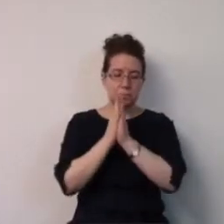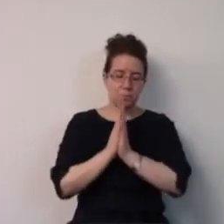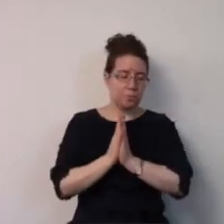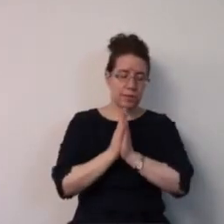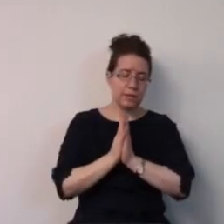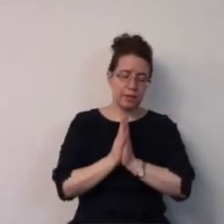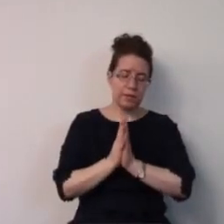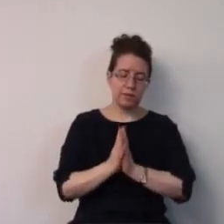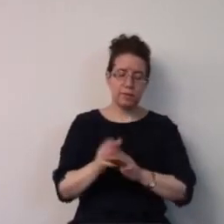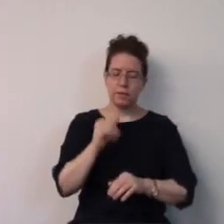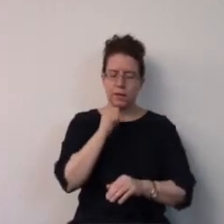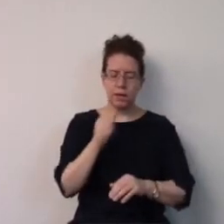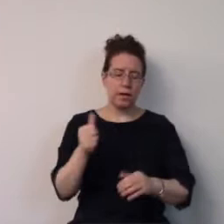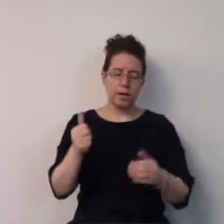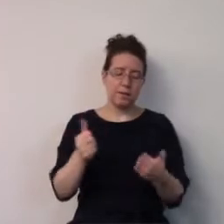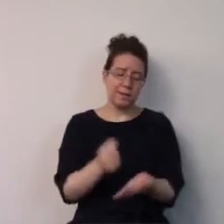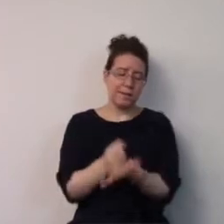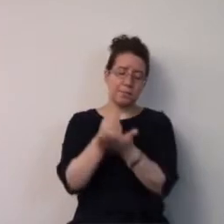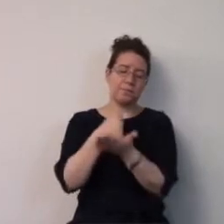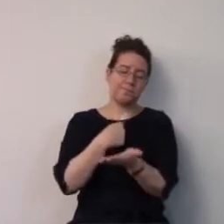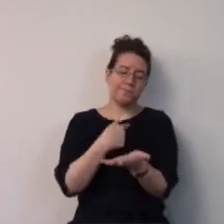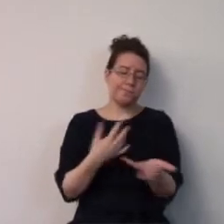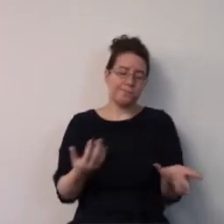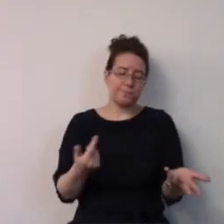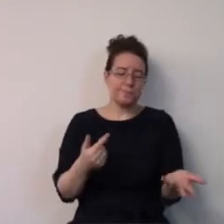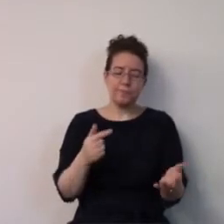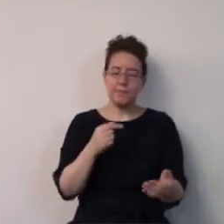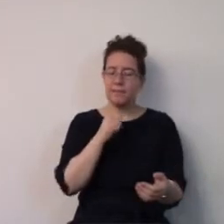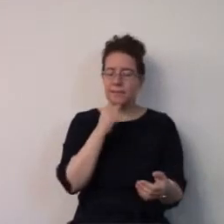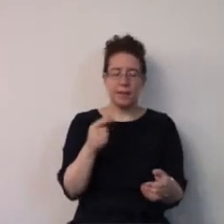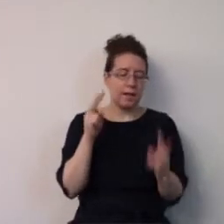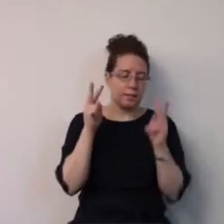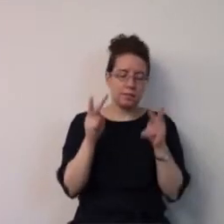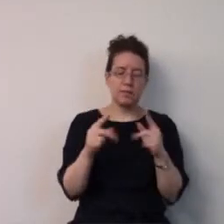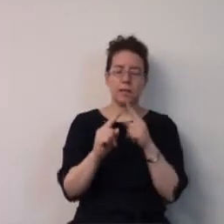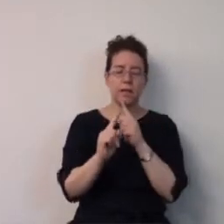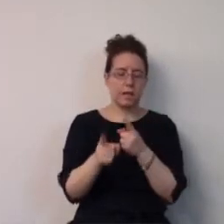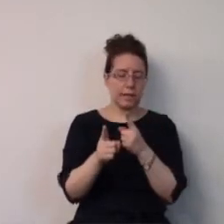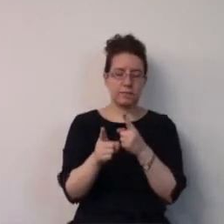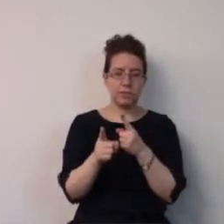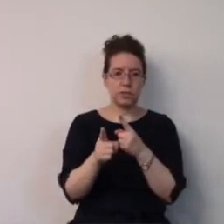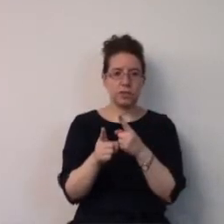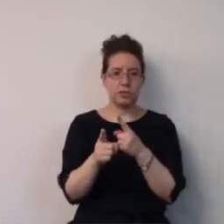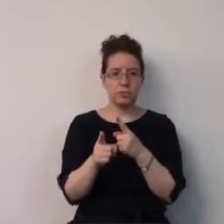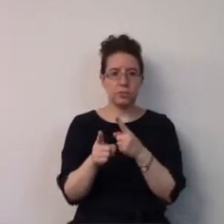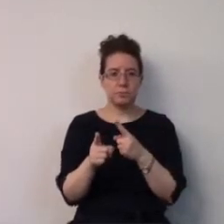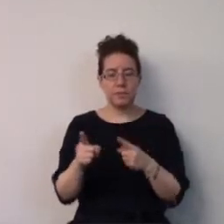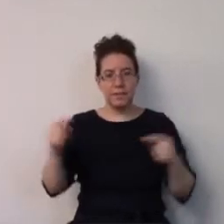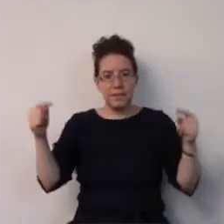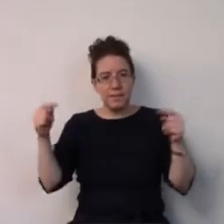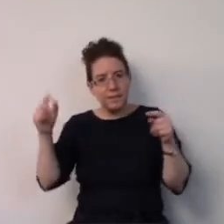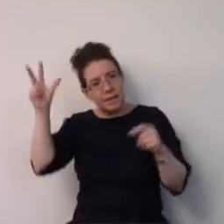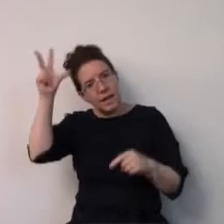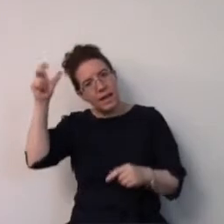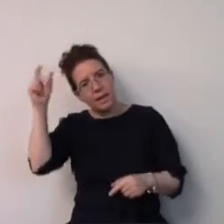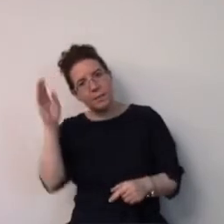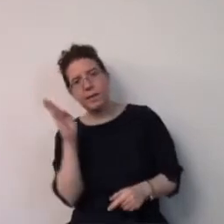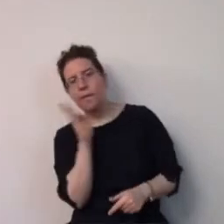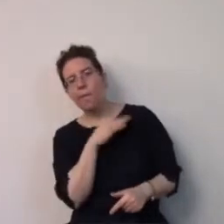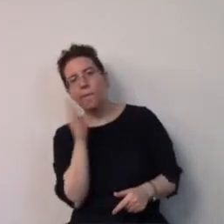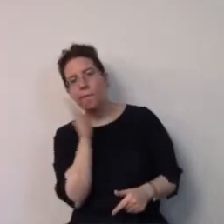answered, or this and that. All the lies the enemy tries to put in your mind to stop you from